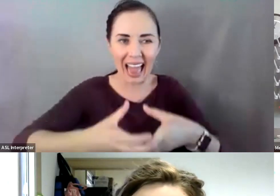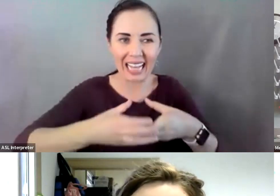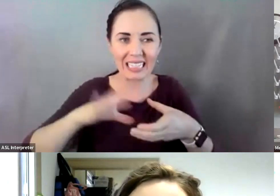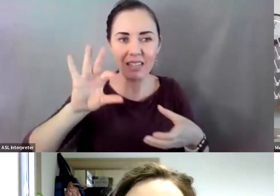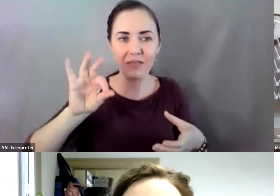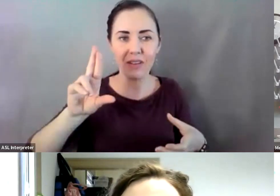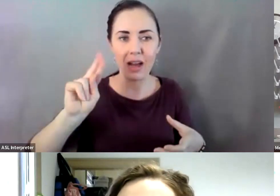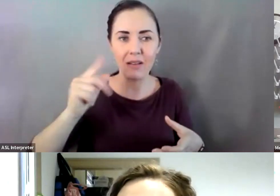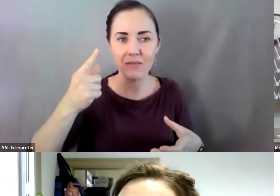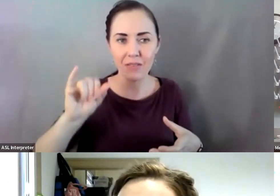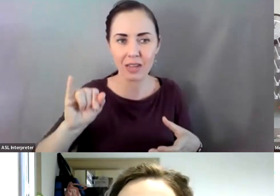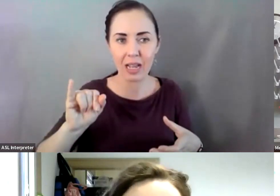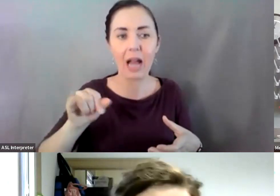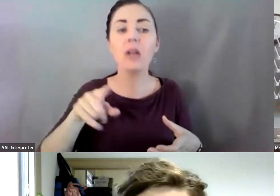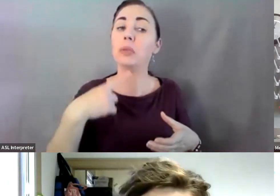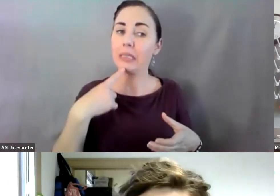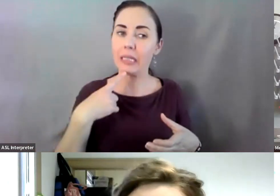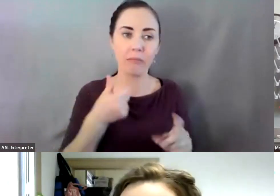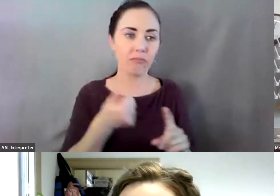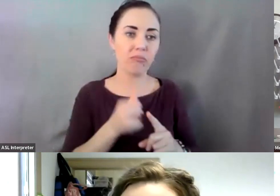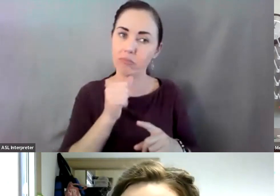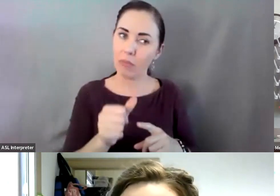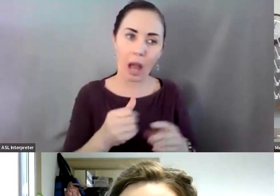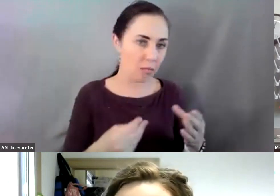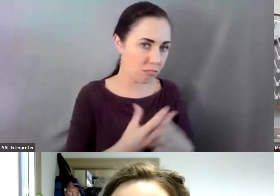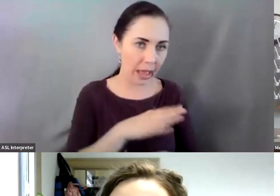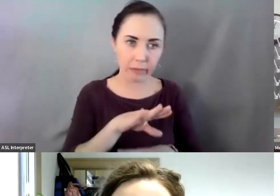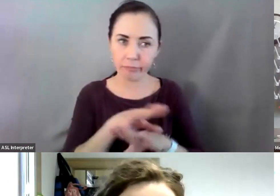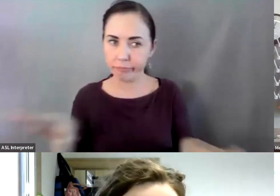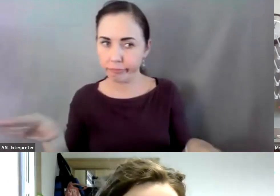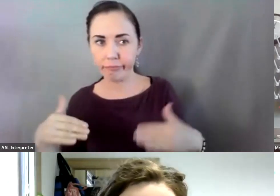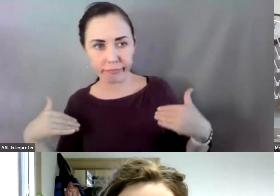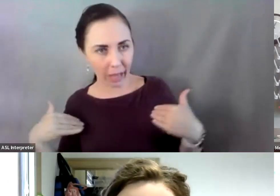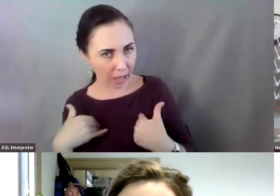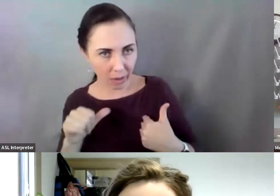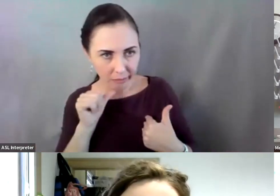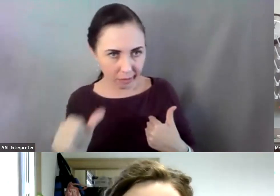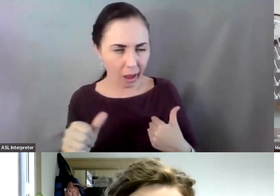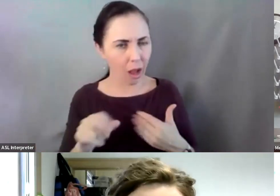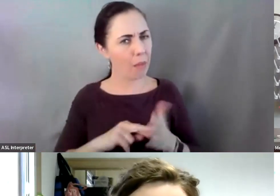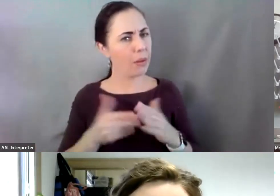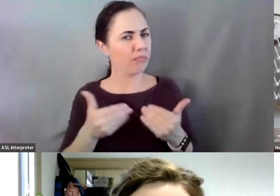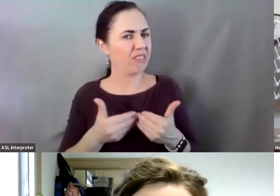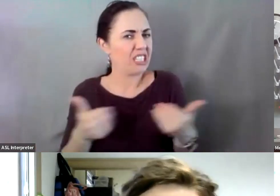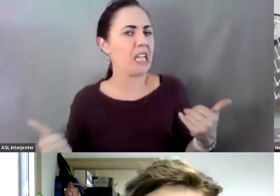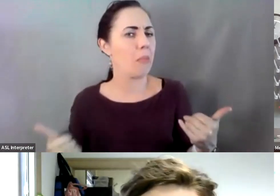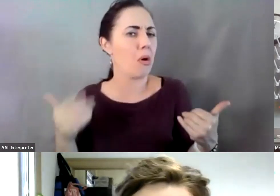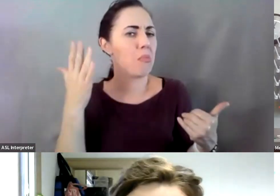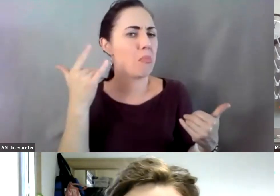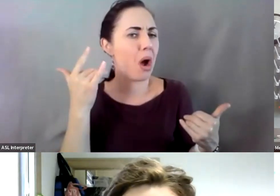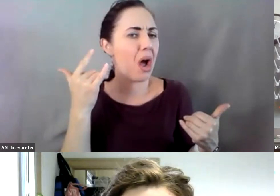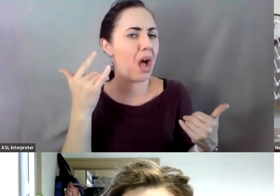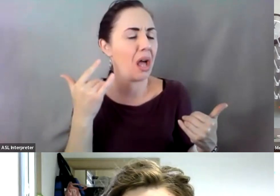how fungi is not a plant and not animals. What makes us separate the two or the